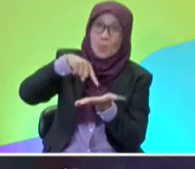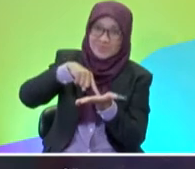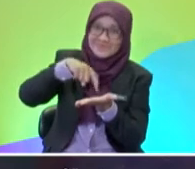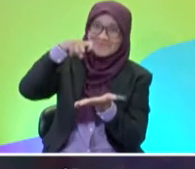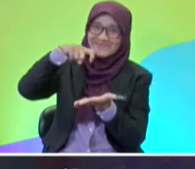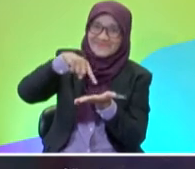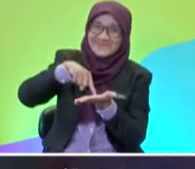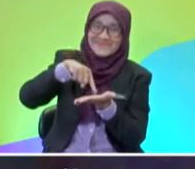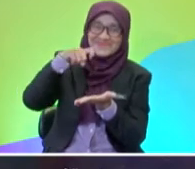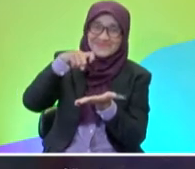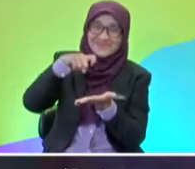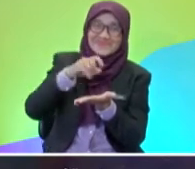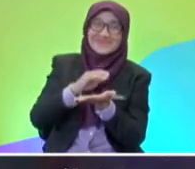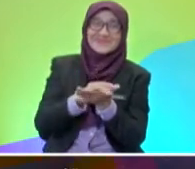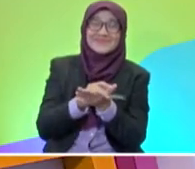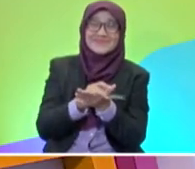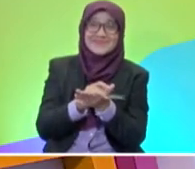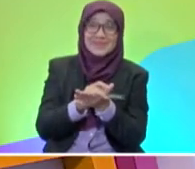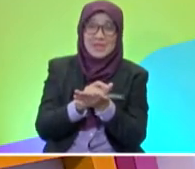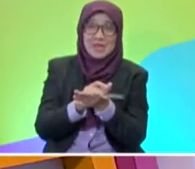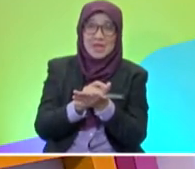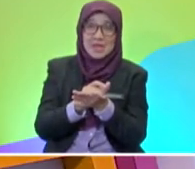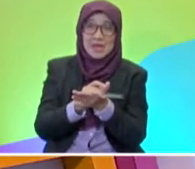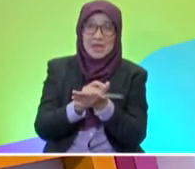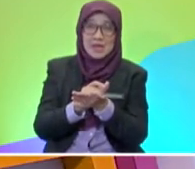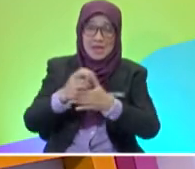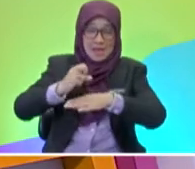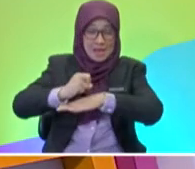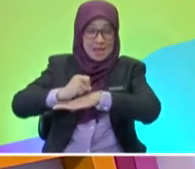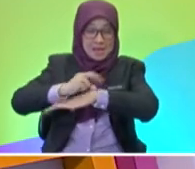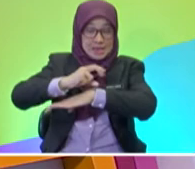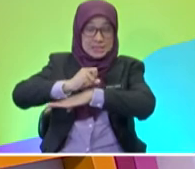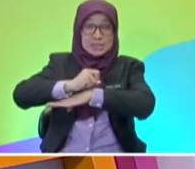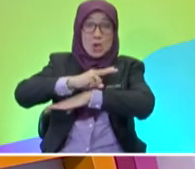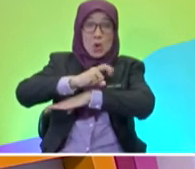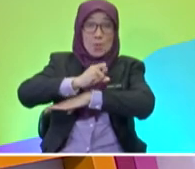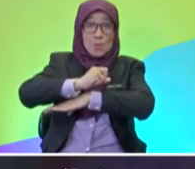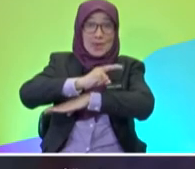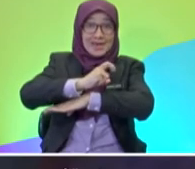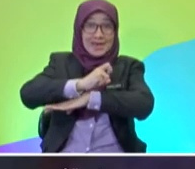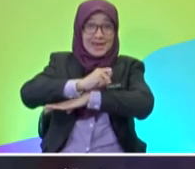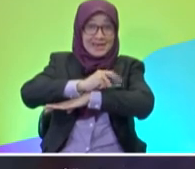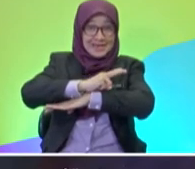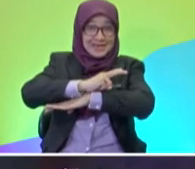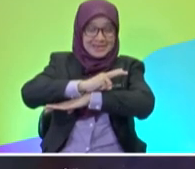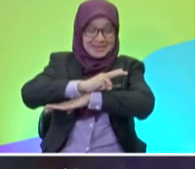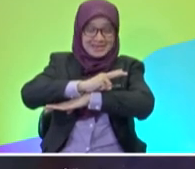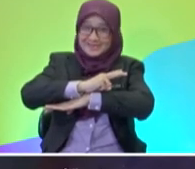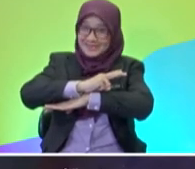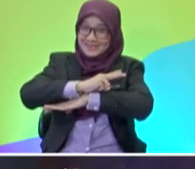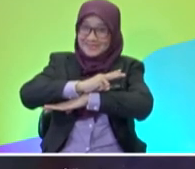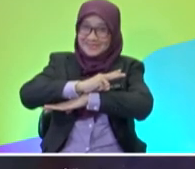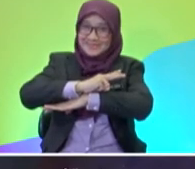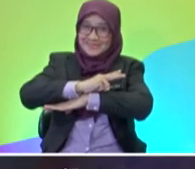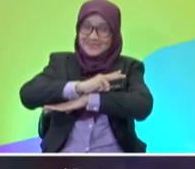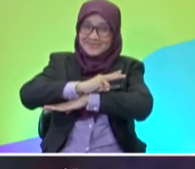It hops. Okay, it is called a grasshopper. A grasshopper. It hops in the grass. Yes. Okay, that's